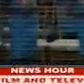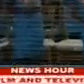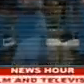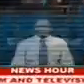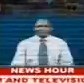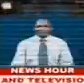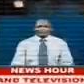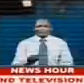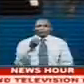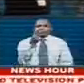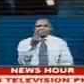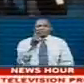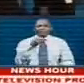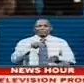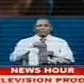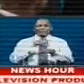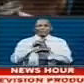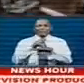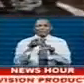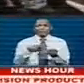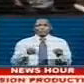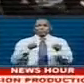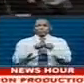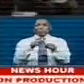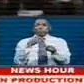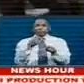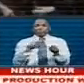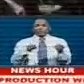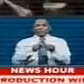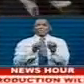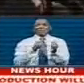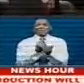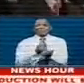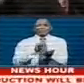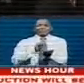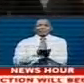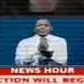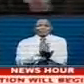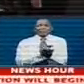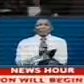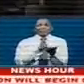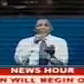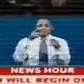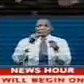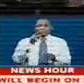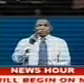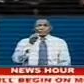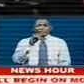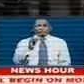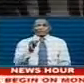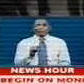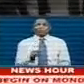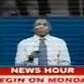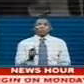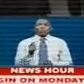The 12th National Delegates Congress of the National Association of Graduate Teachers, NAGRAT, took place in Kumasi and